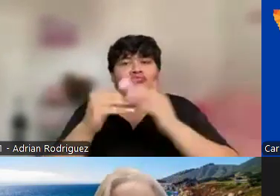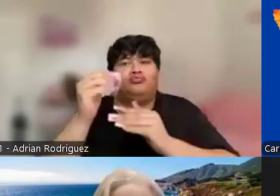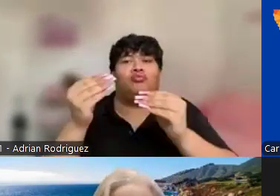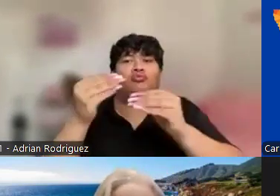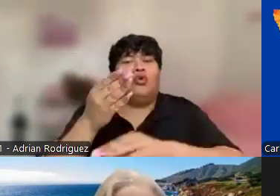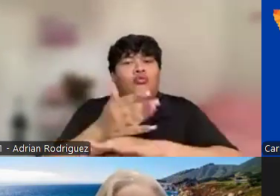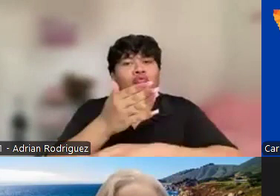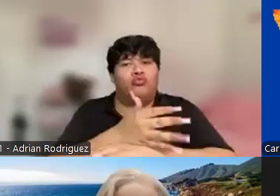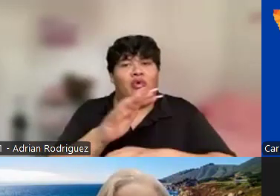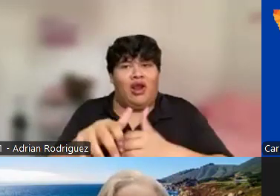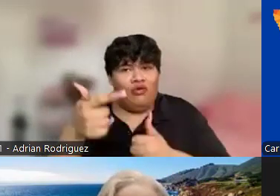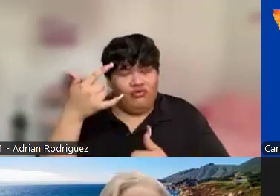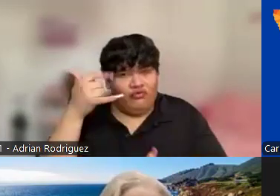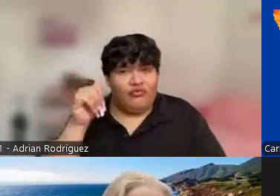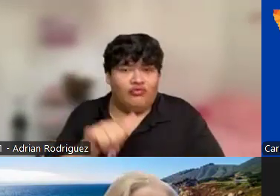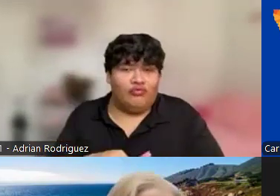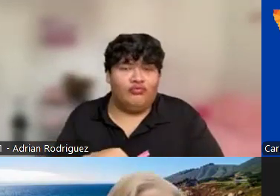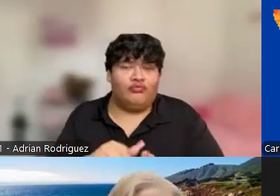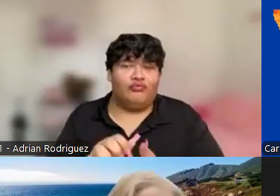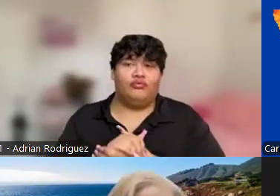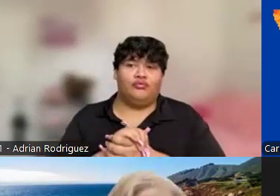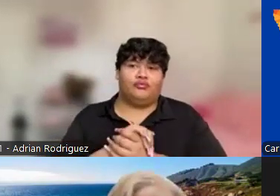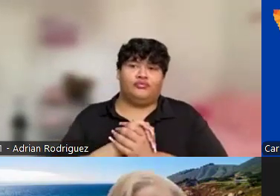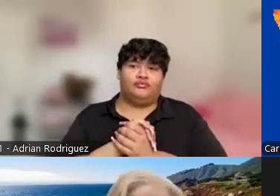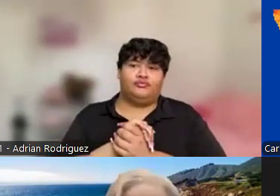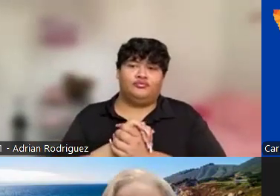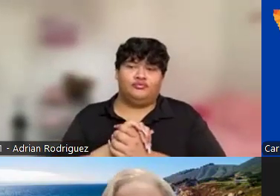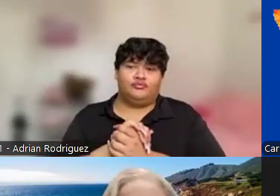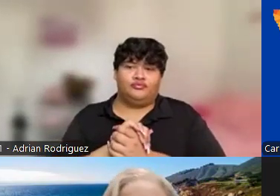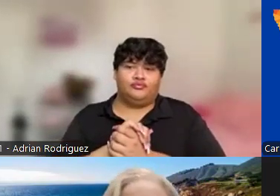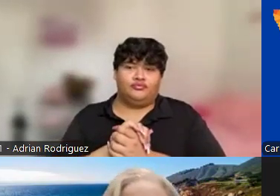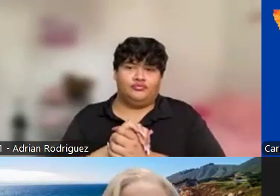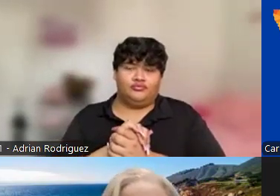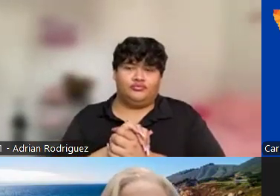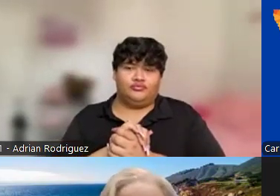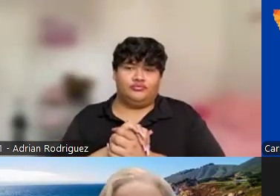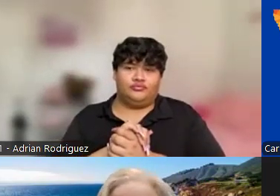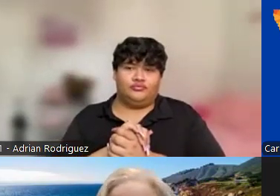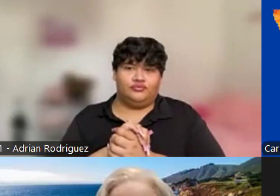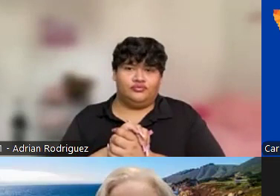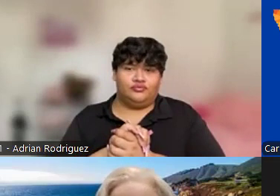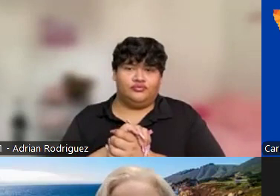really important program to have as robust as possible in the state.